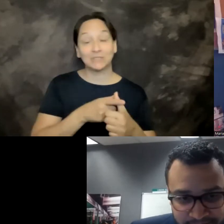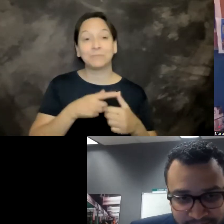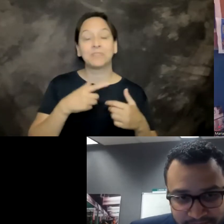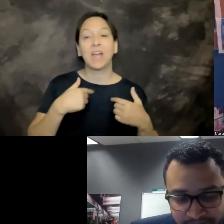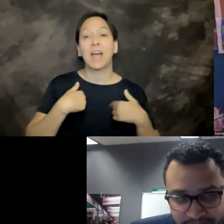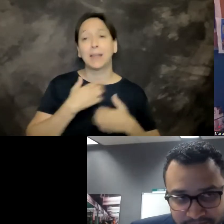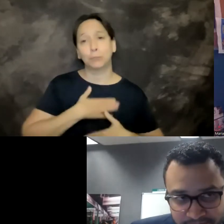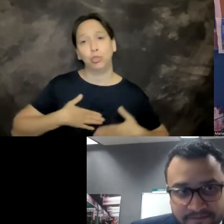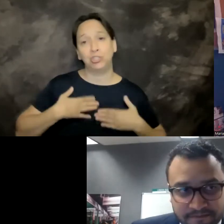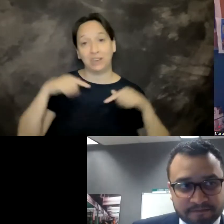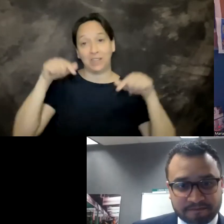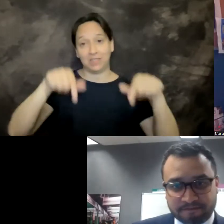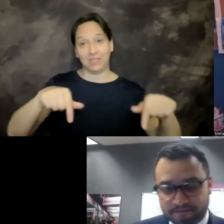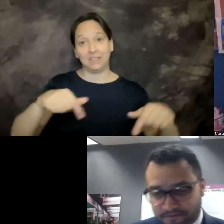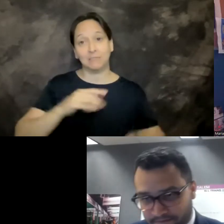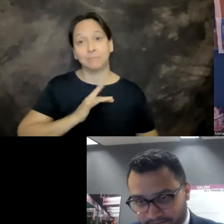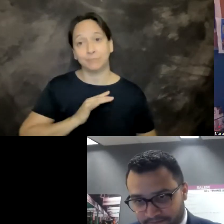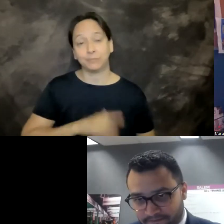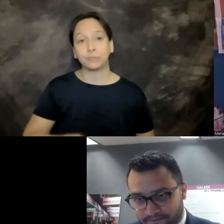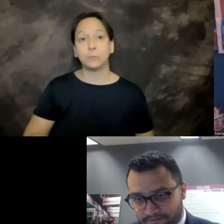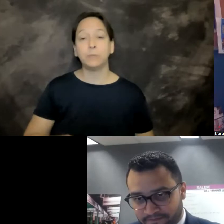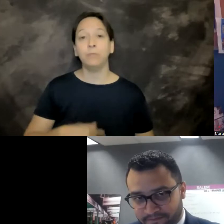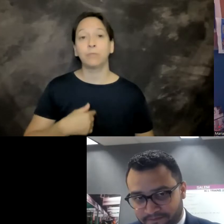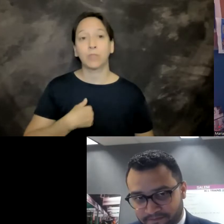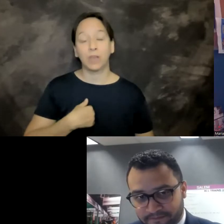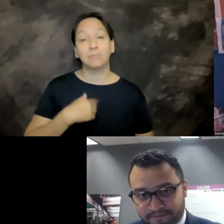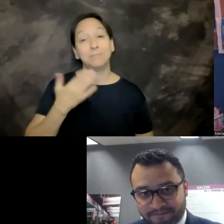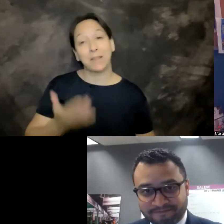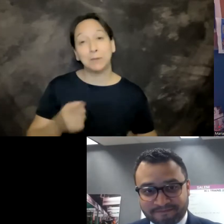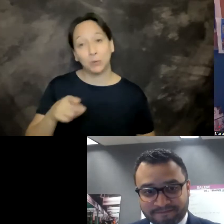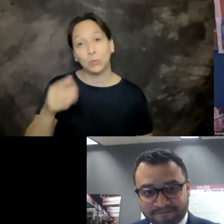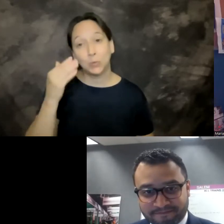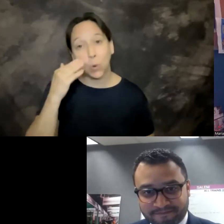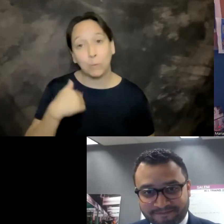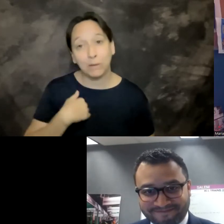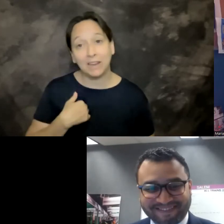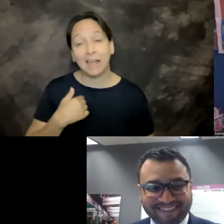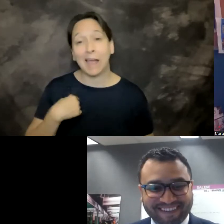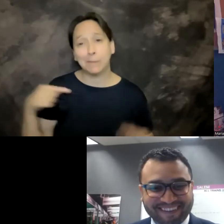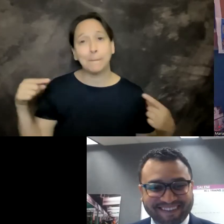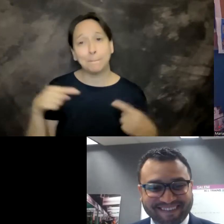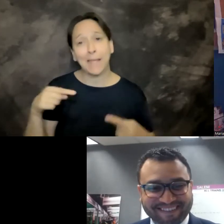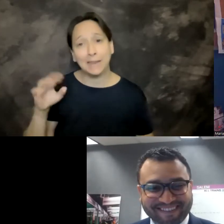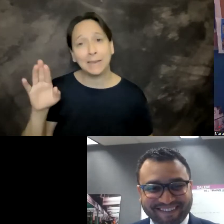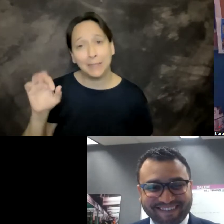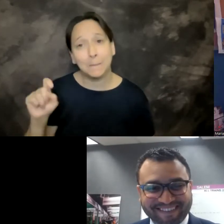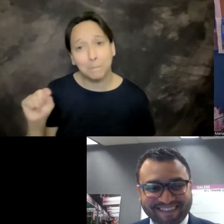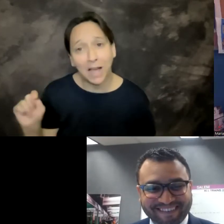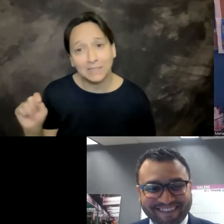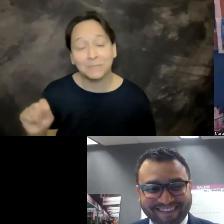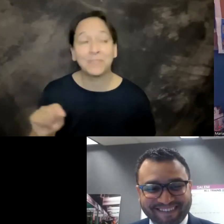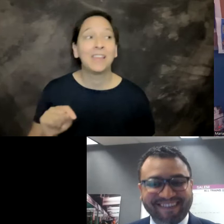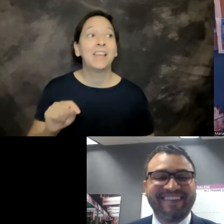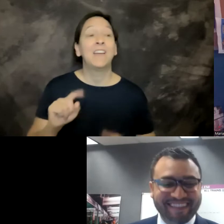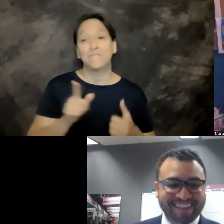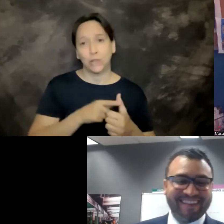call greatly. I'm going to sound really, many of you know me, like a pain in the butt in the beginning, and then I have constructive things at